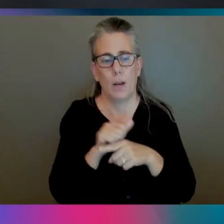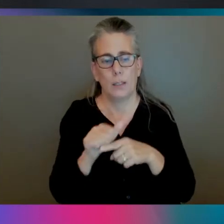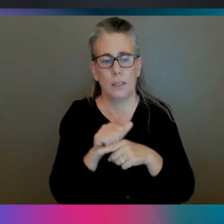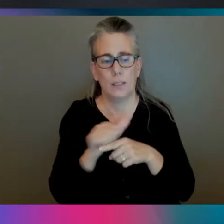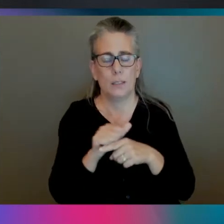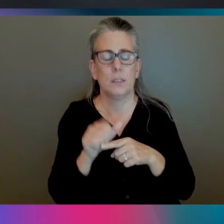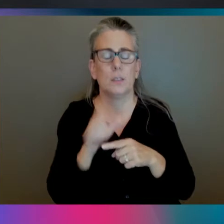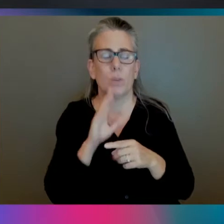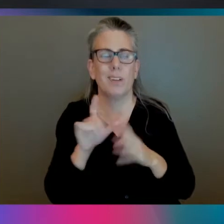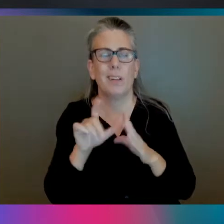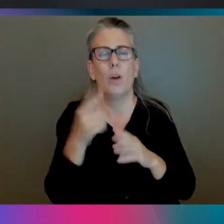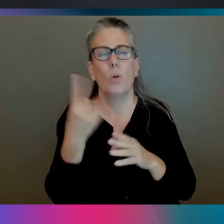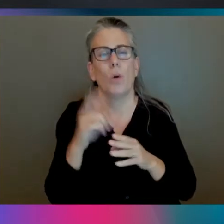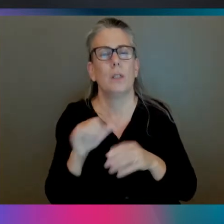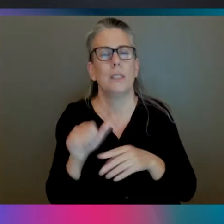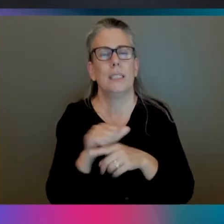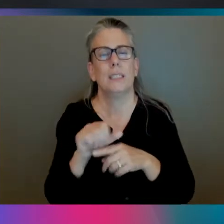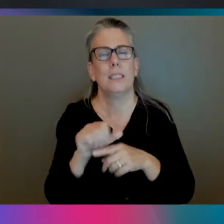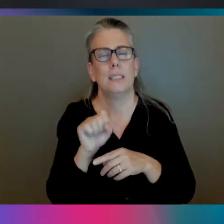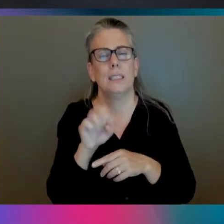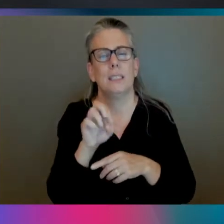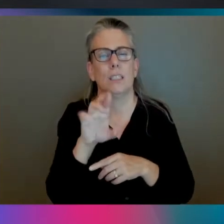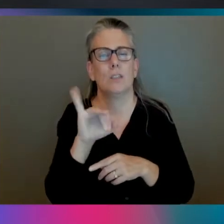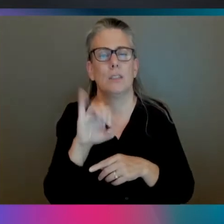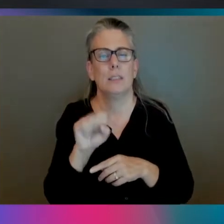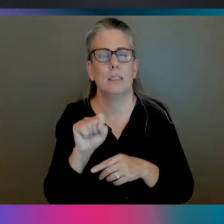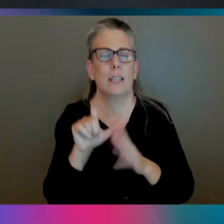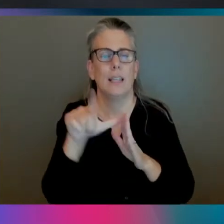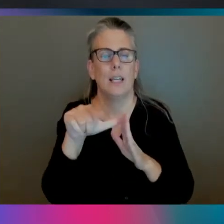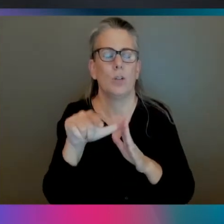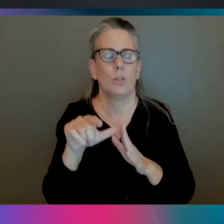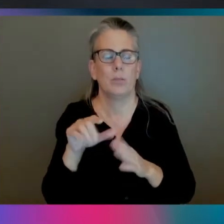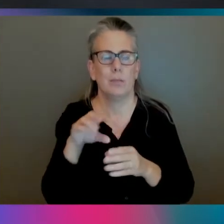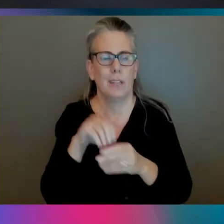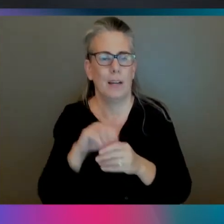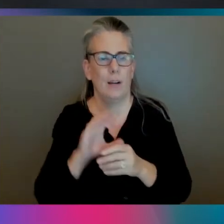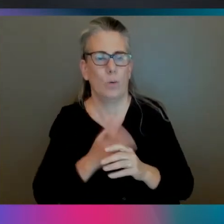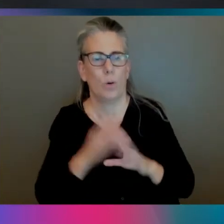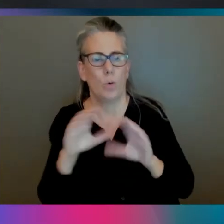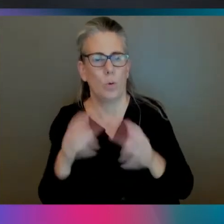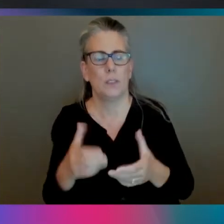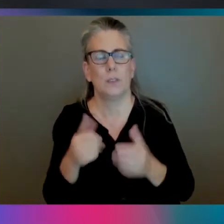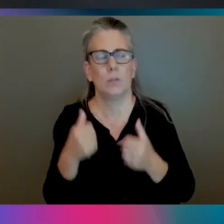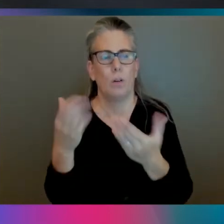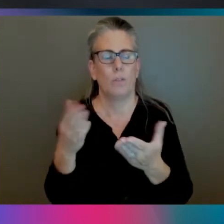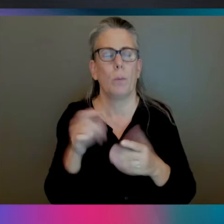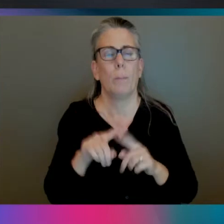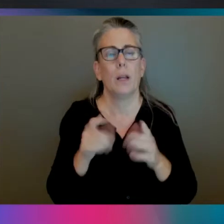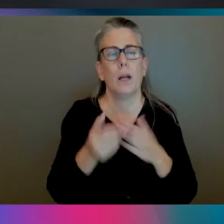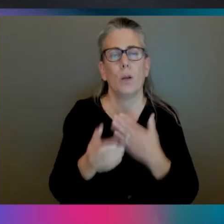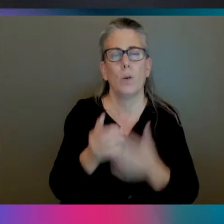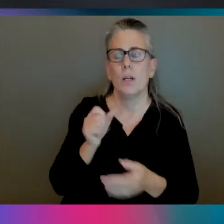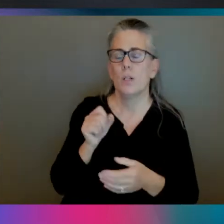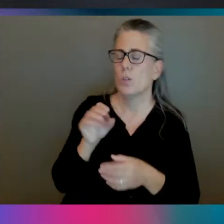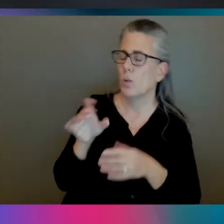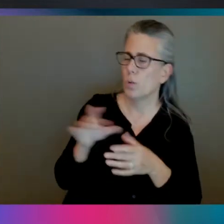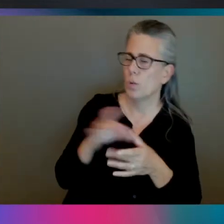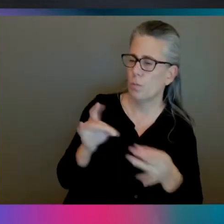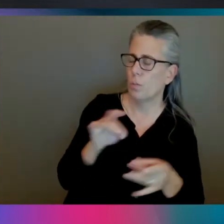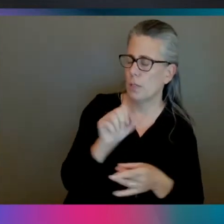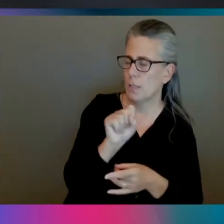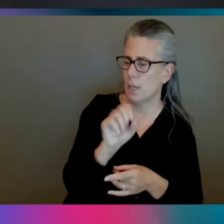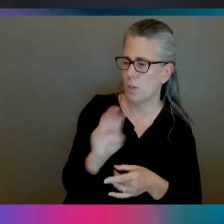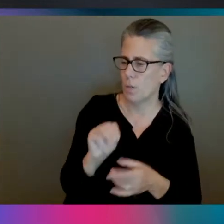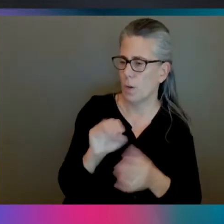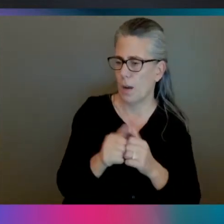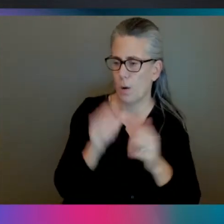but yeah, absolutely. So we talked about Personalize and SageMaker and how they kind of compare. Yeah.